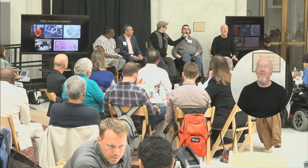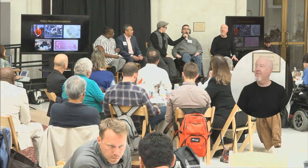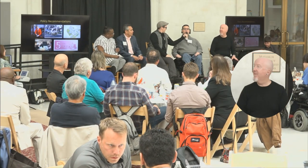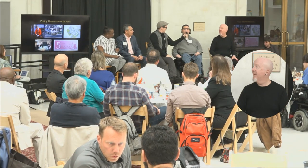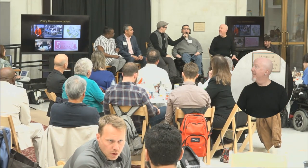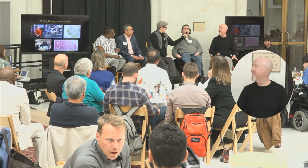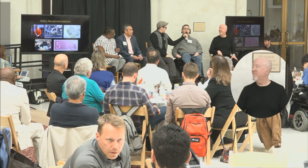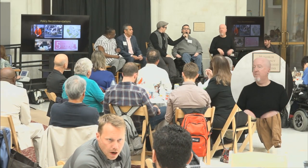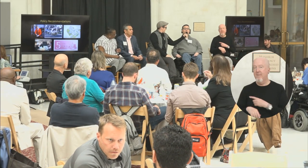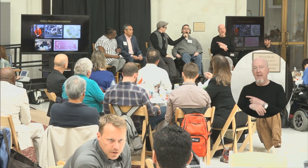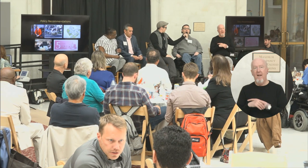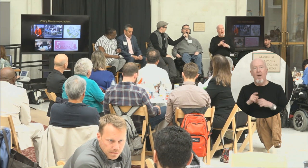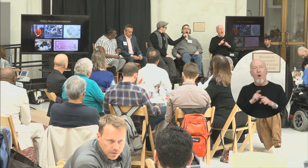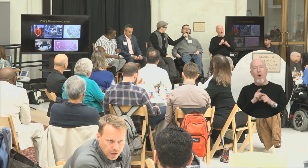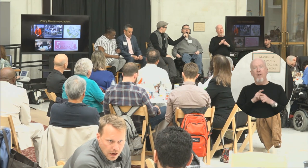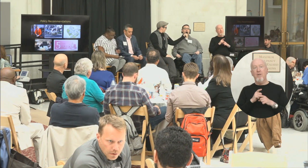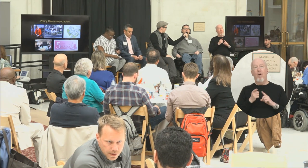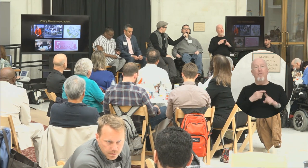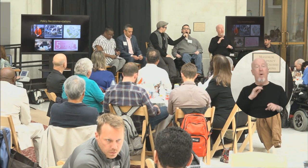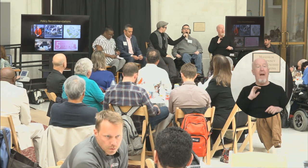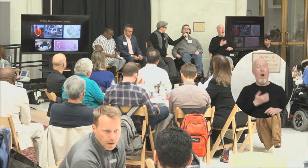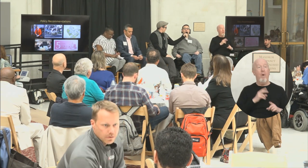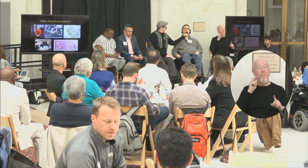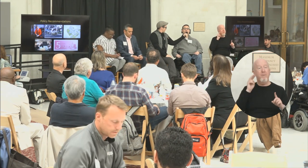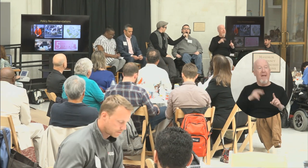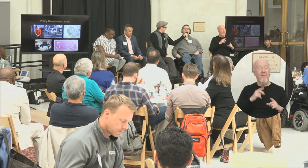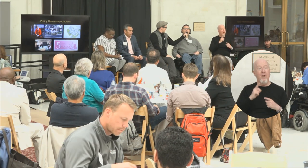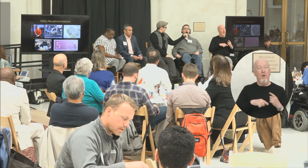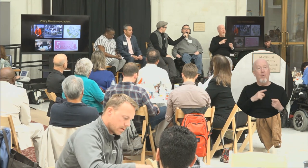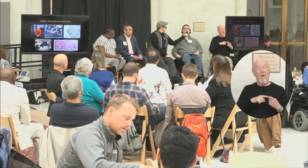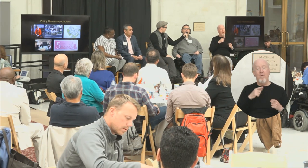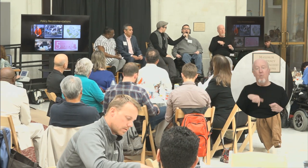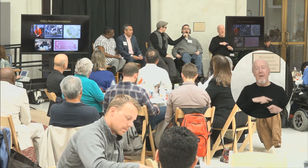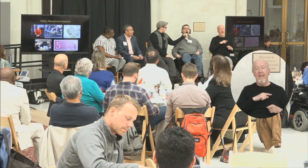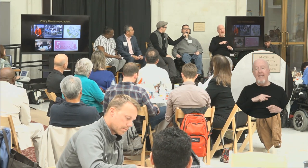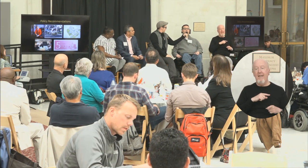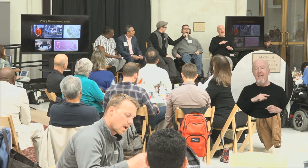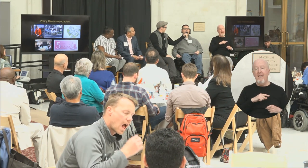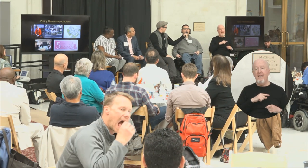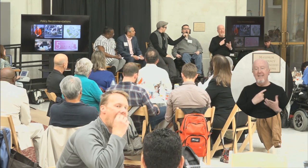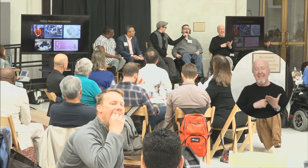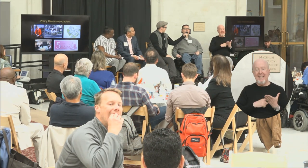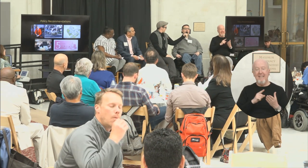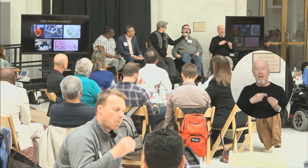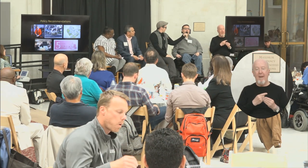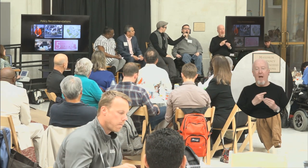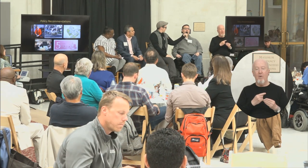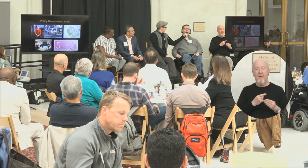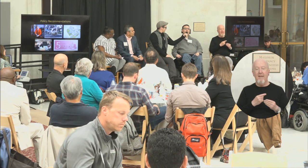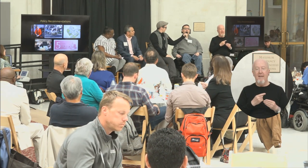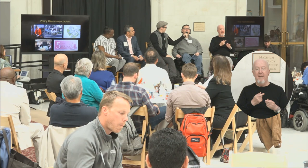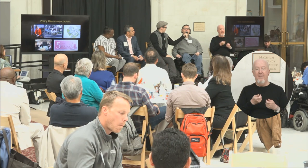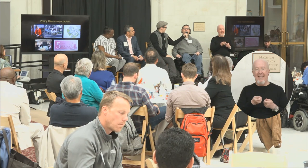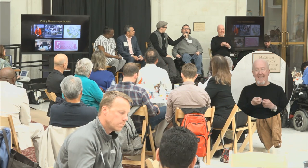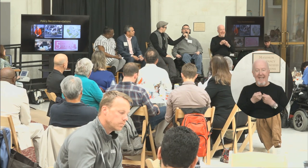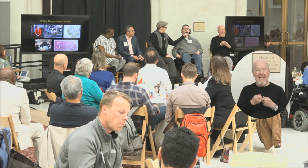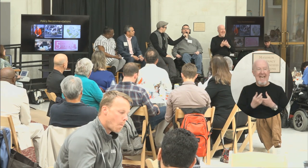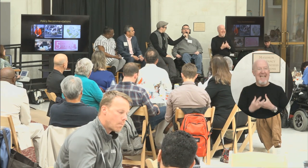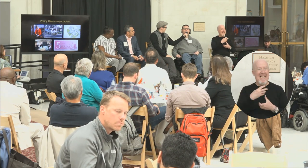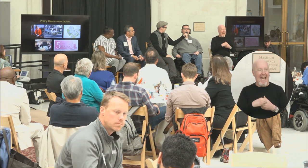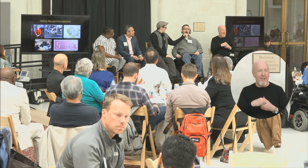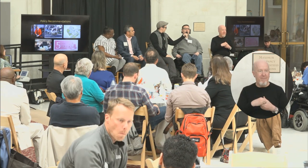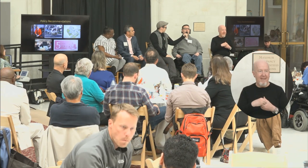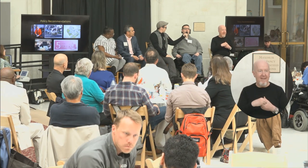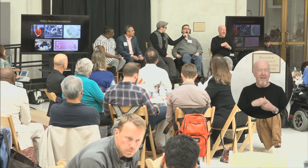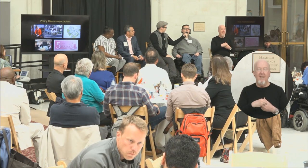Excellent. So, you know, from our perspective, when we talk about engagement on the front end, it makes all the